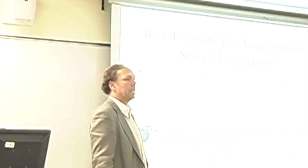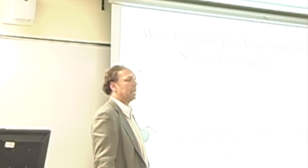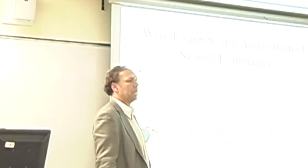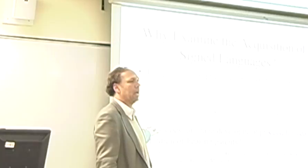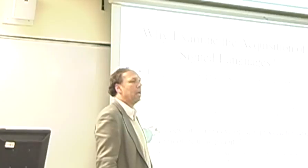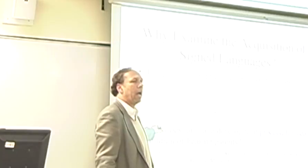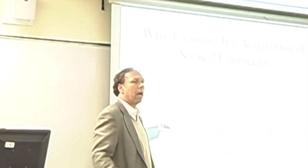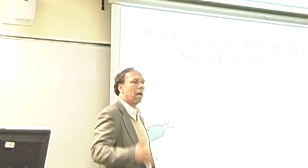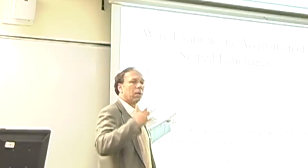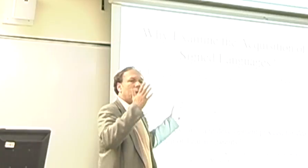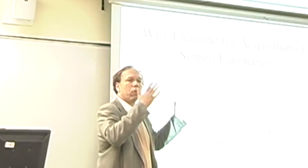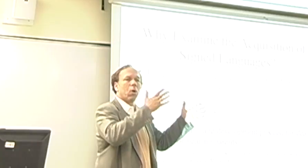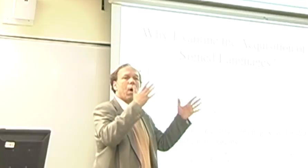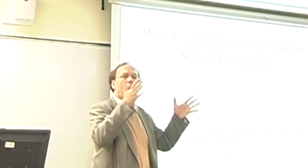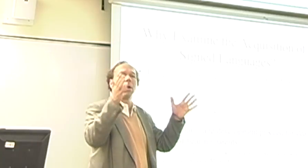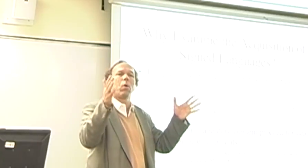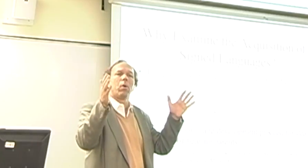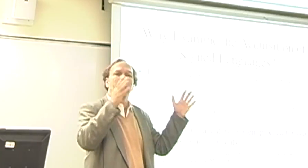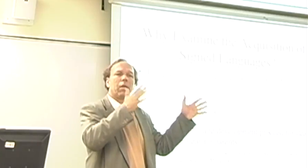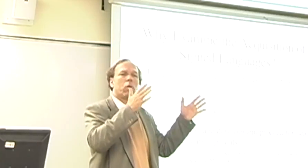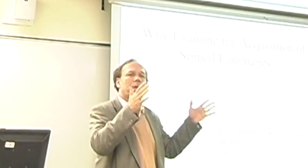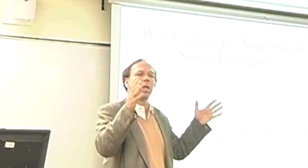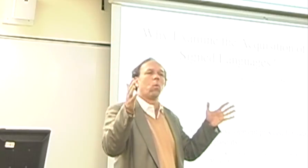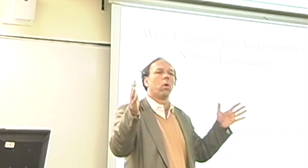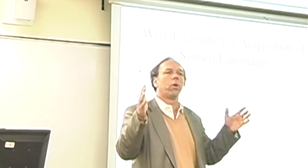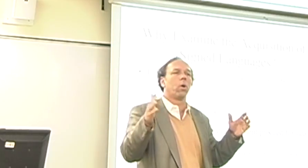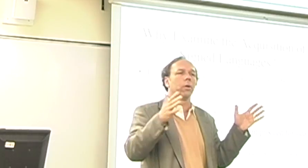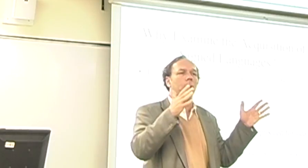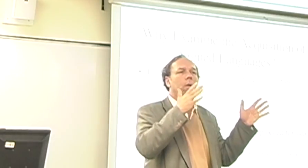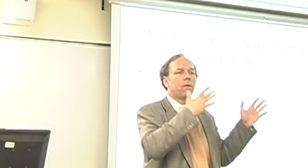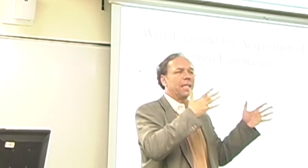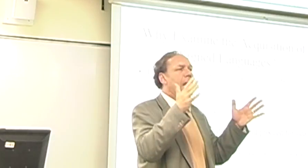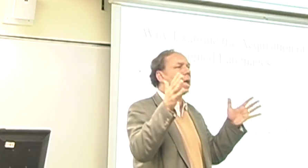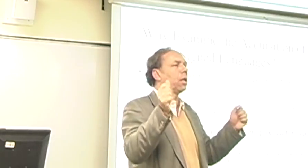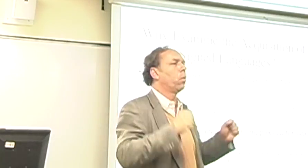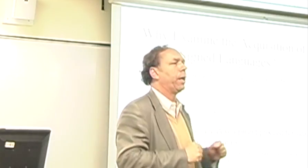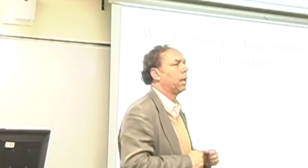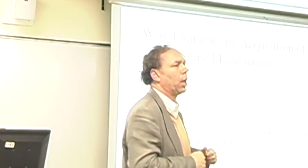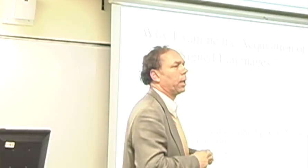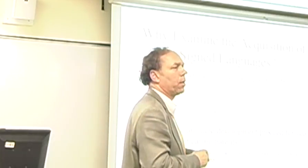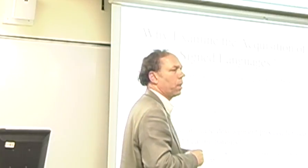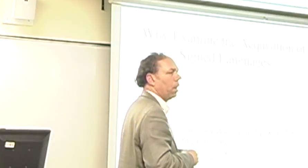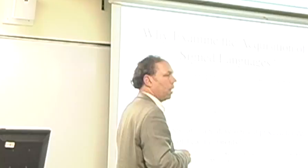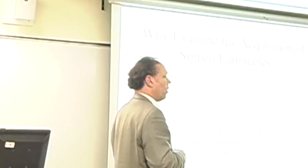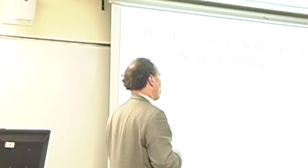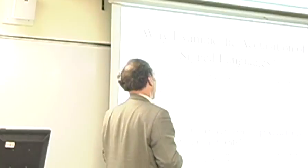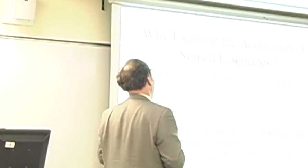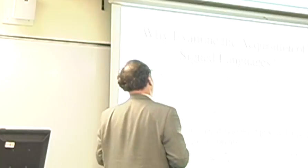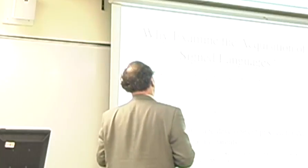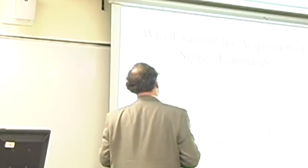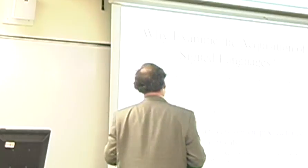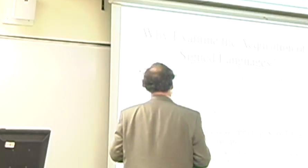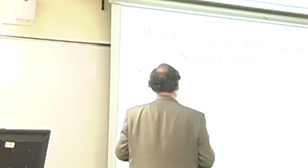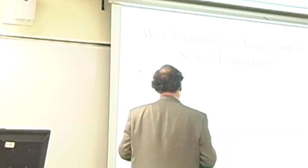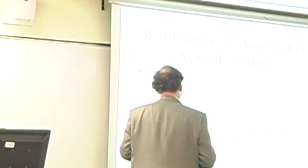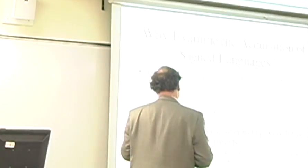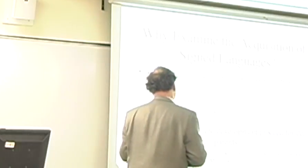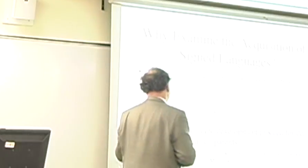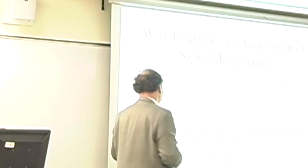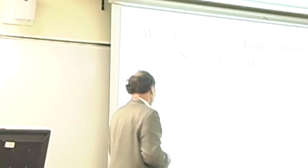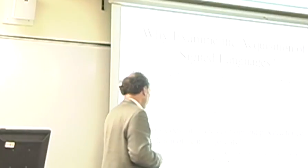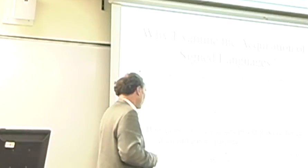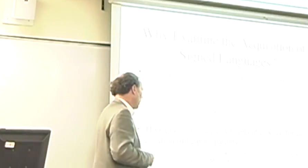simple sentences, and there are interesting word order syntactic regularities in the structures of these